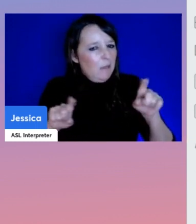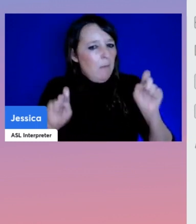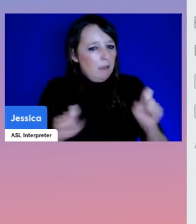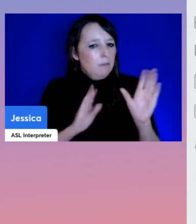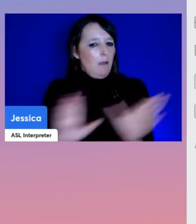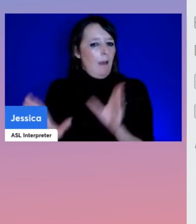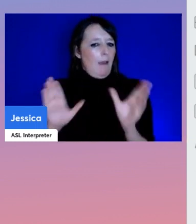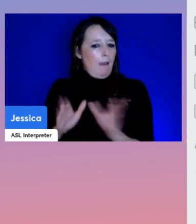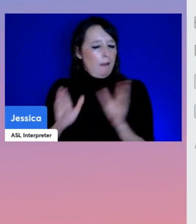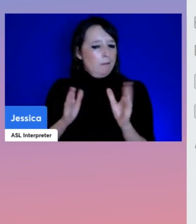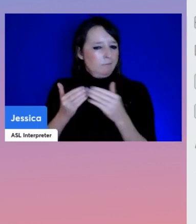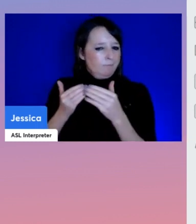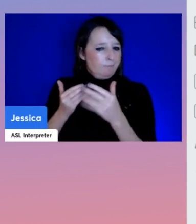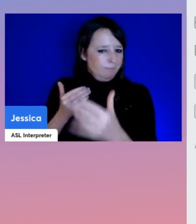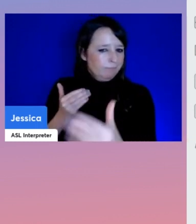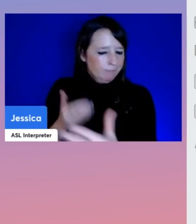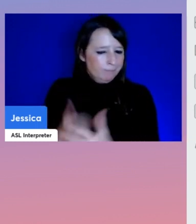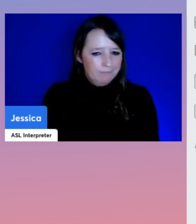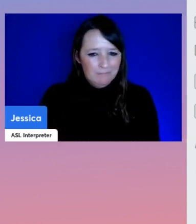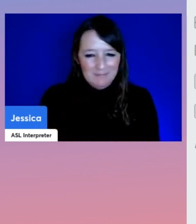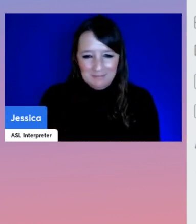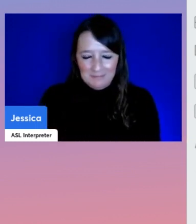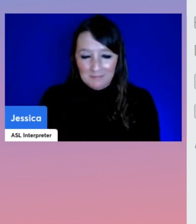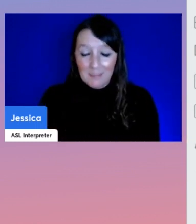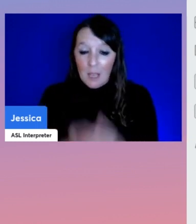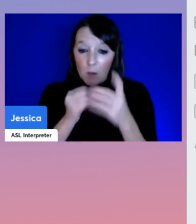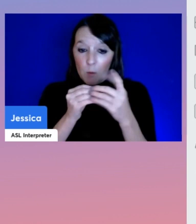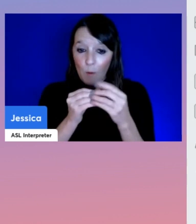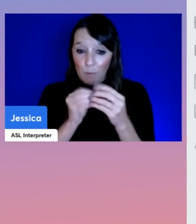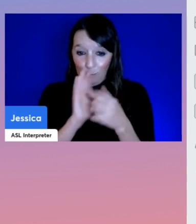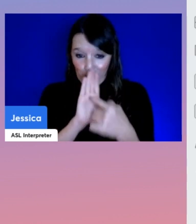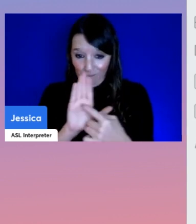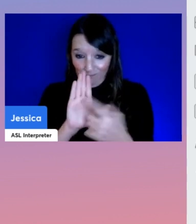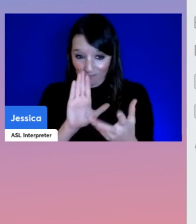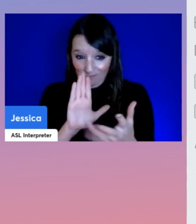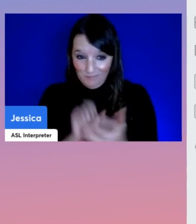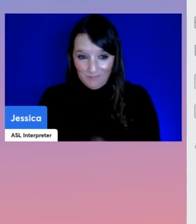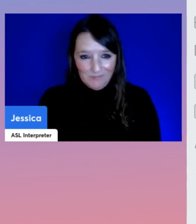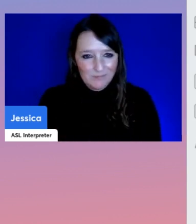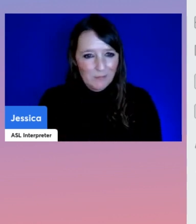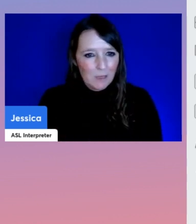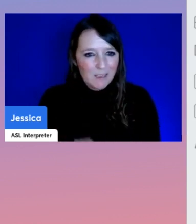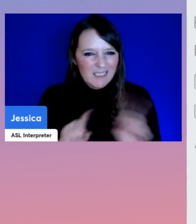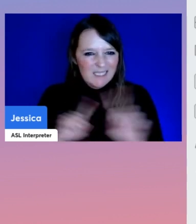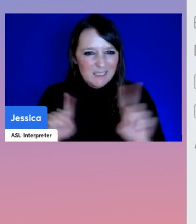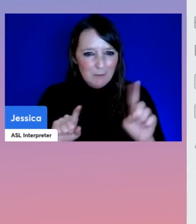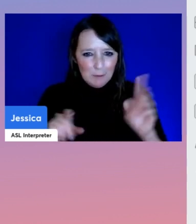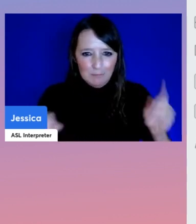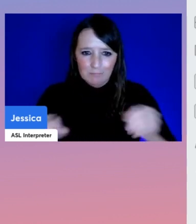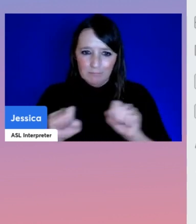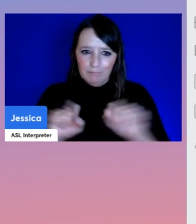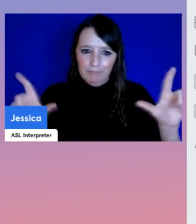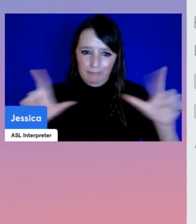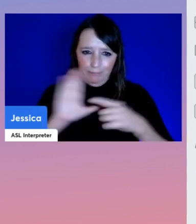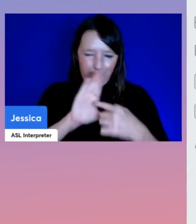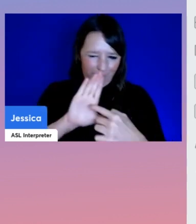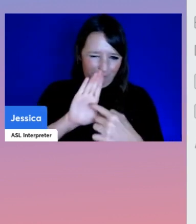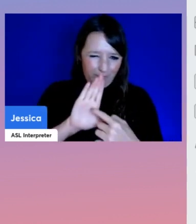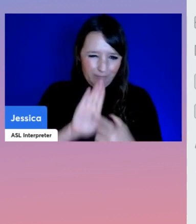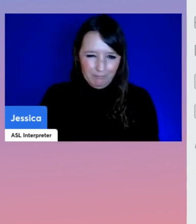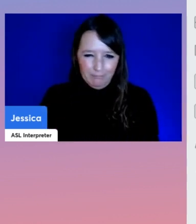All right, I want to show you one more thing. So we'll open a different repository.